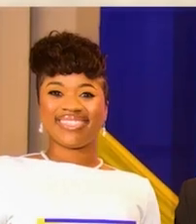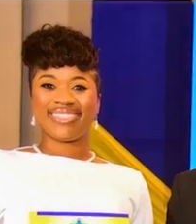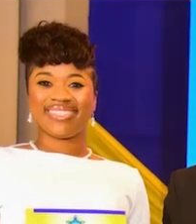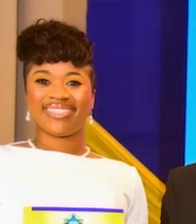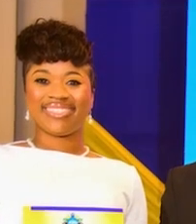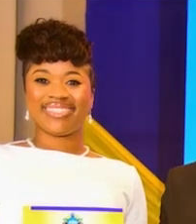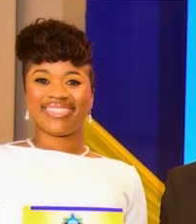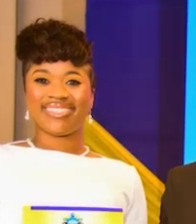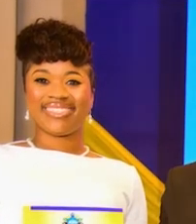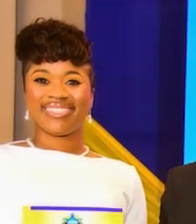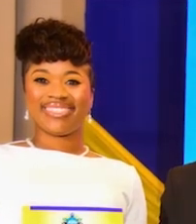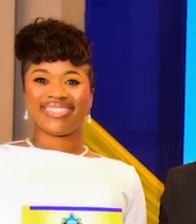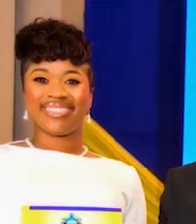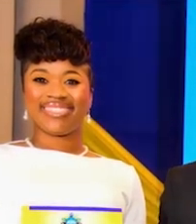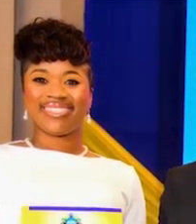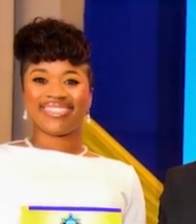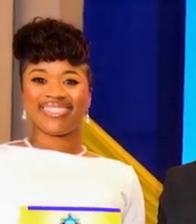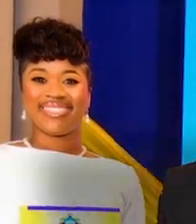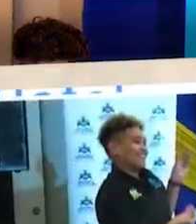citizens.